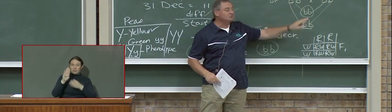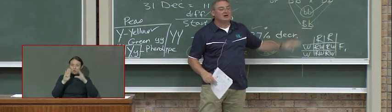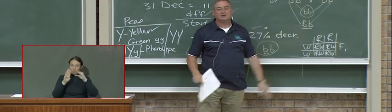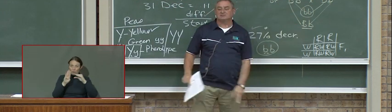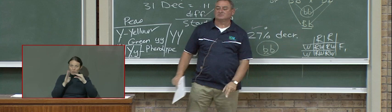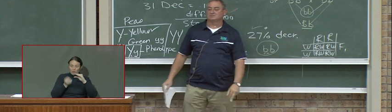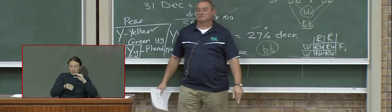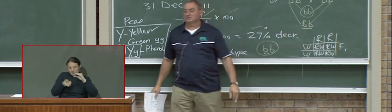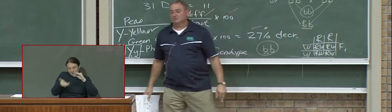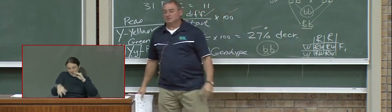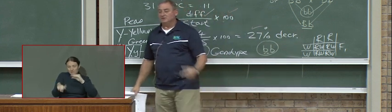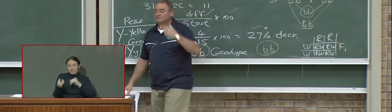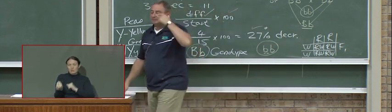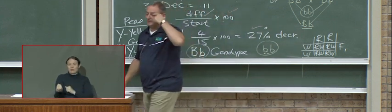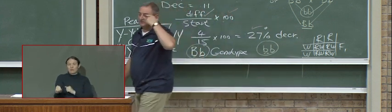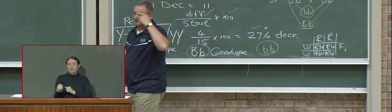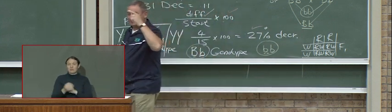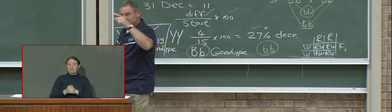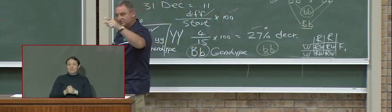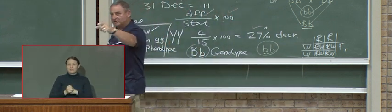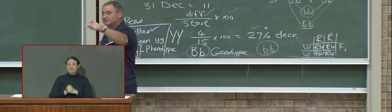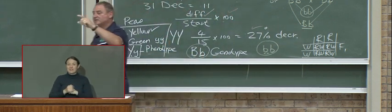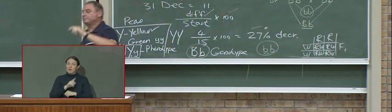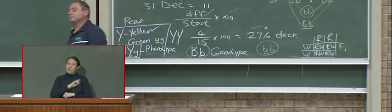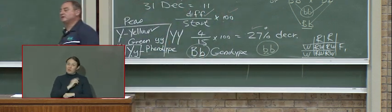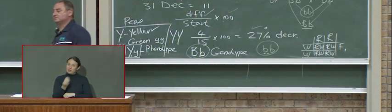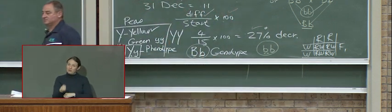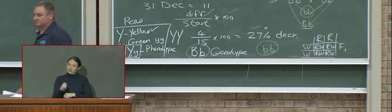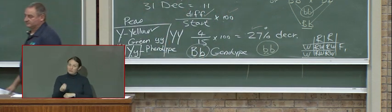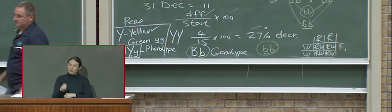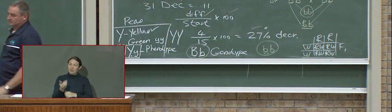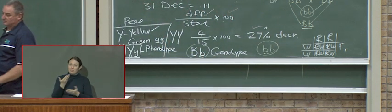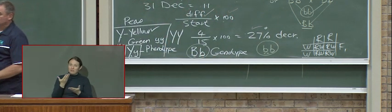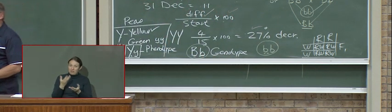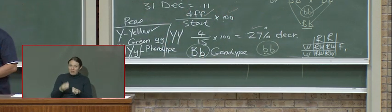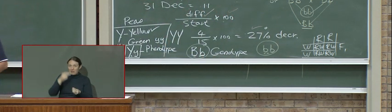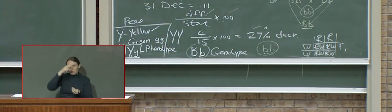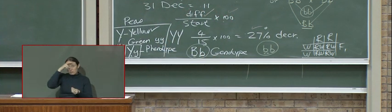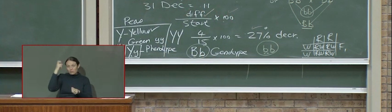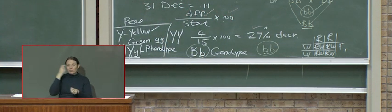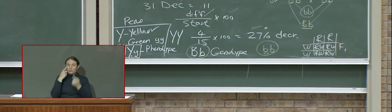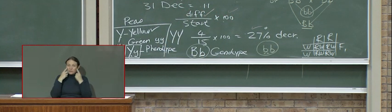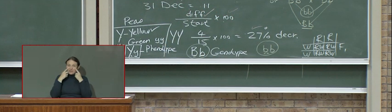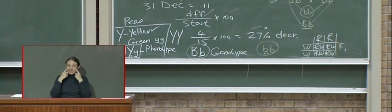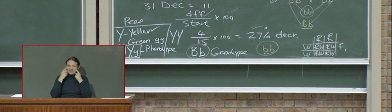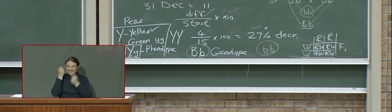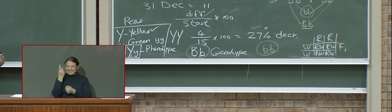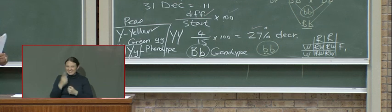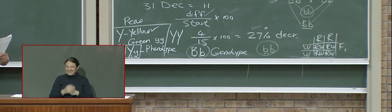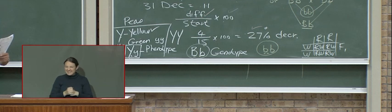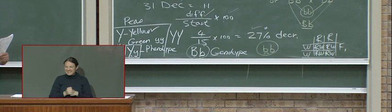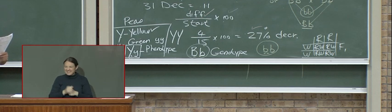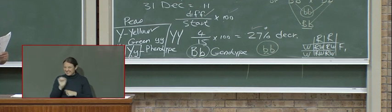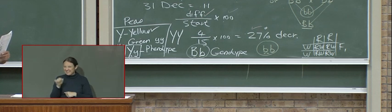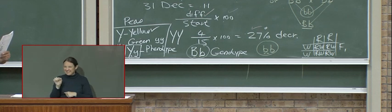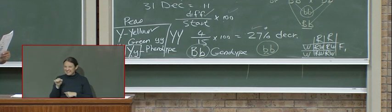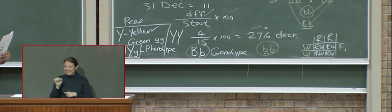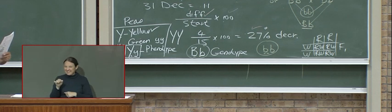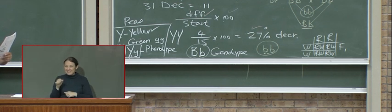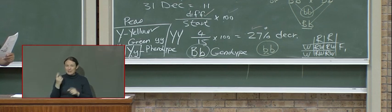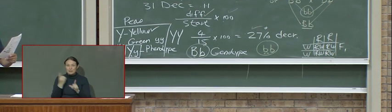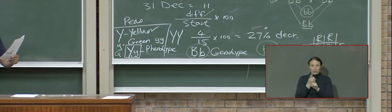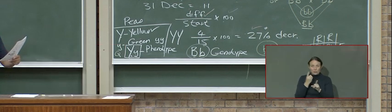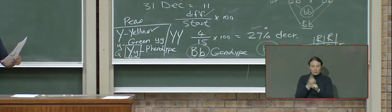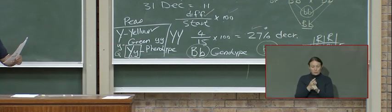to his child. He's got brown eyes, but his child can have blue eyes. We understand it, eh? Please always